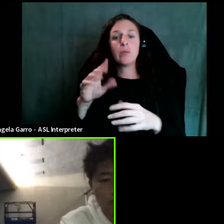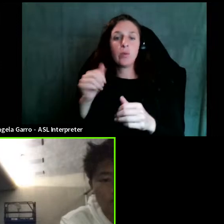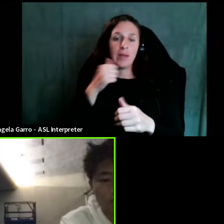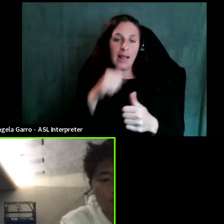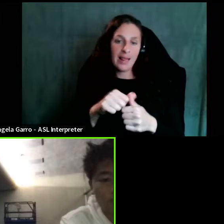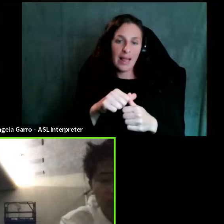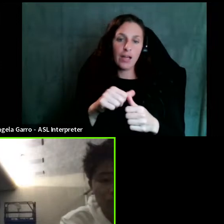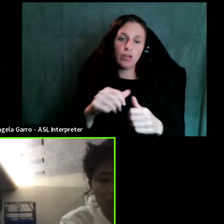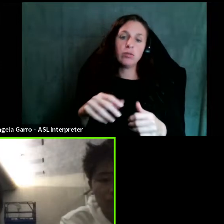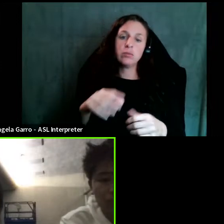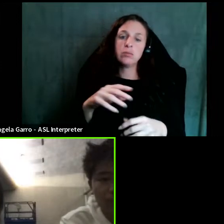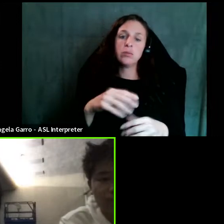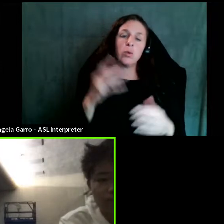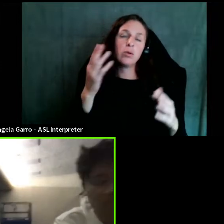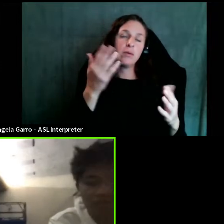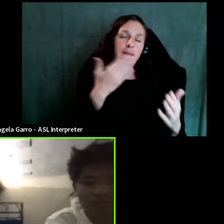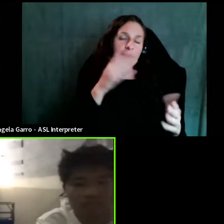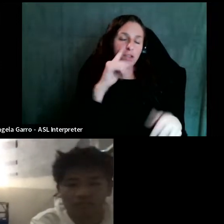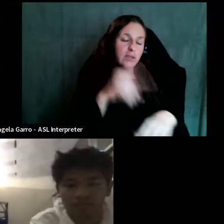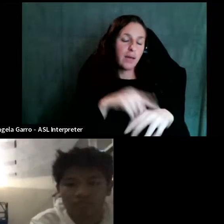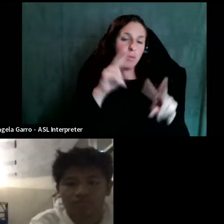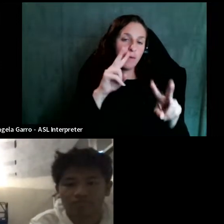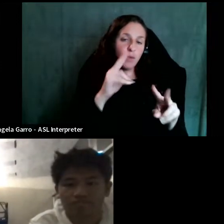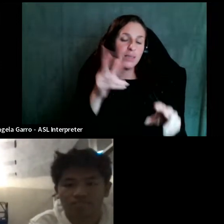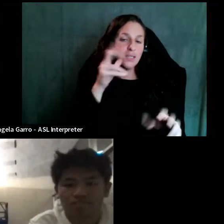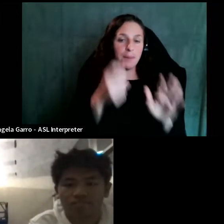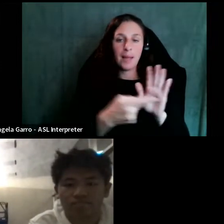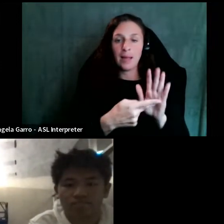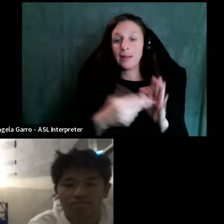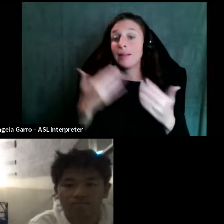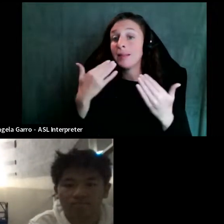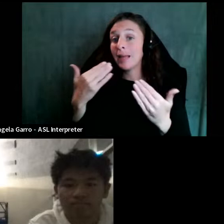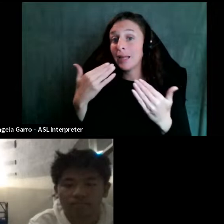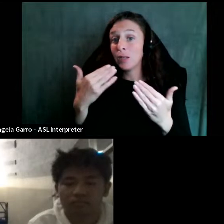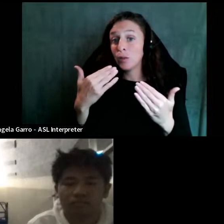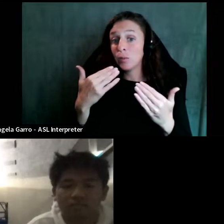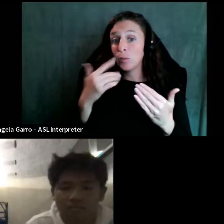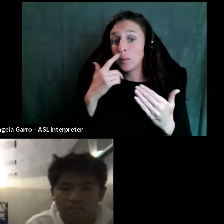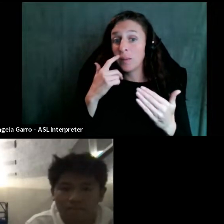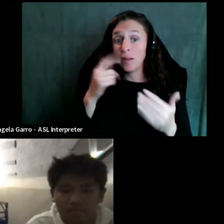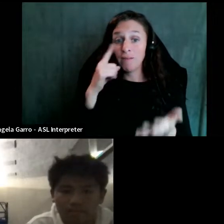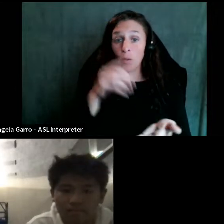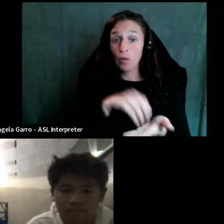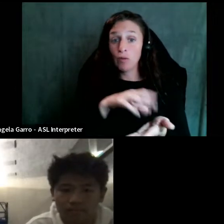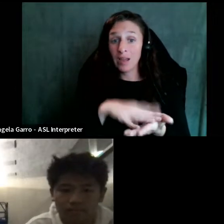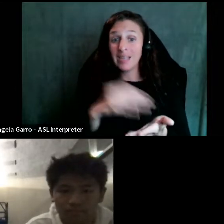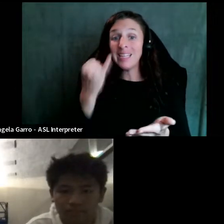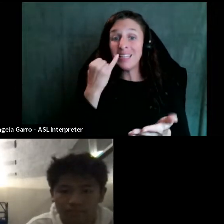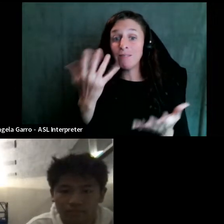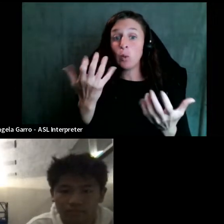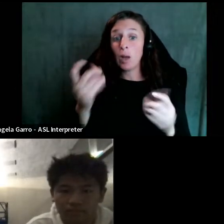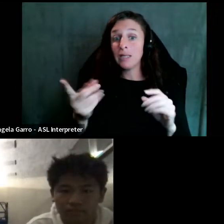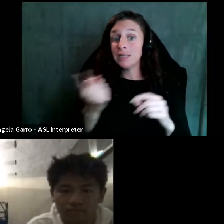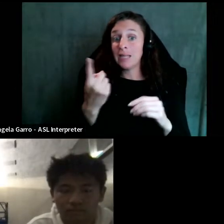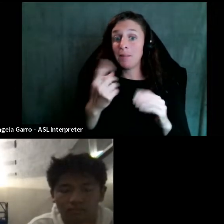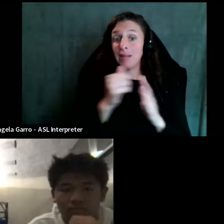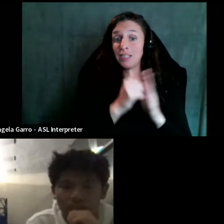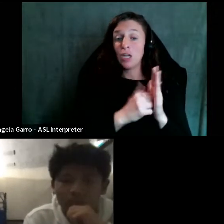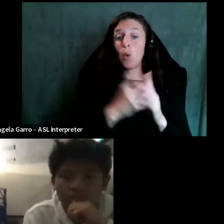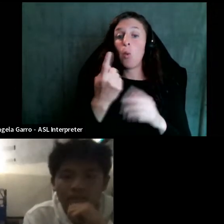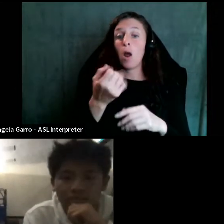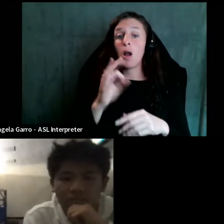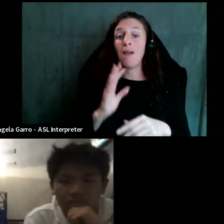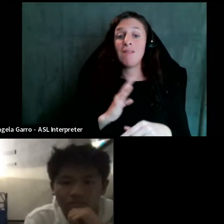your time, and we are looking forward to hearing back. Thank you. For the record, if we wanted something agendized, one of the board